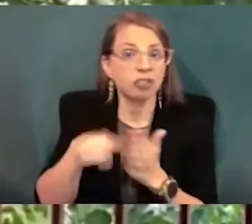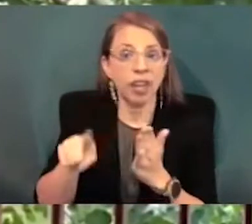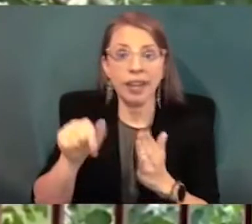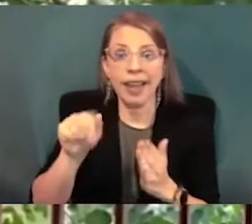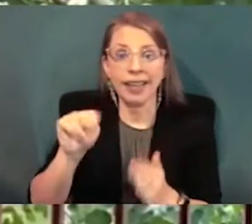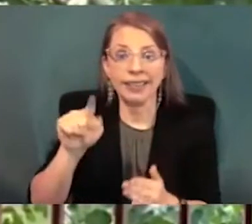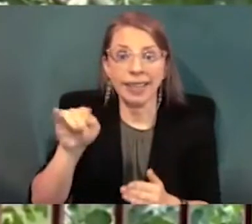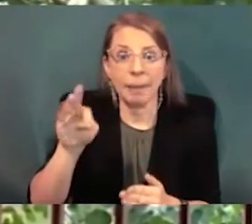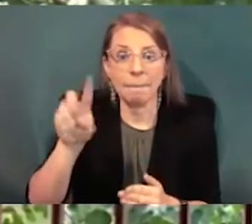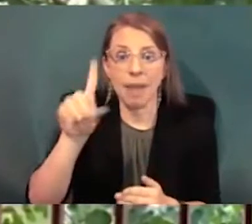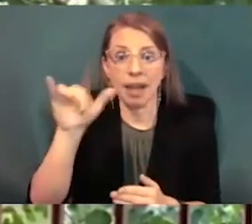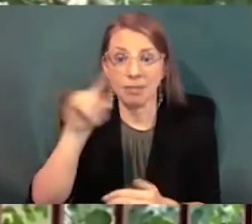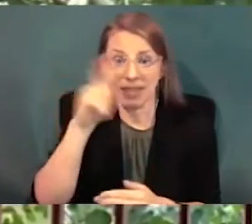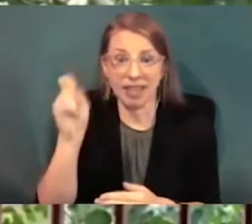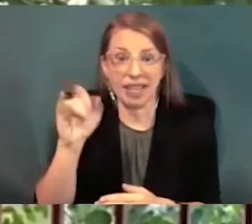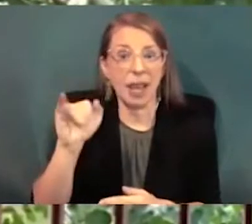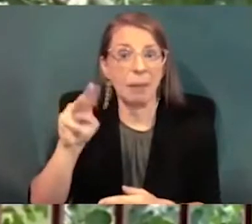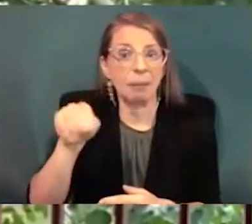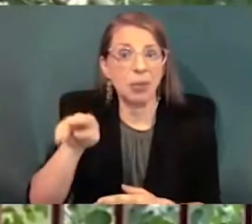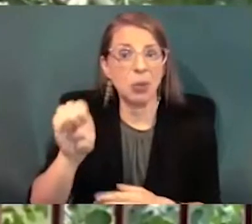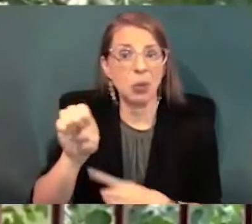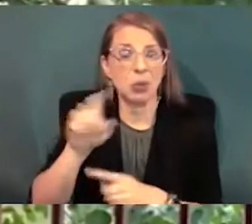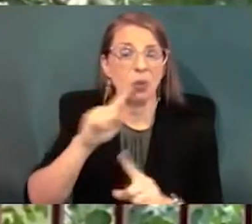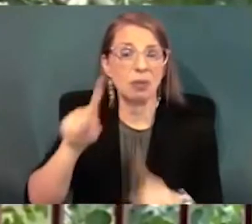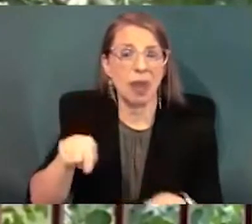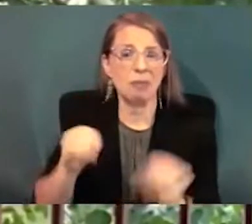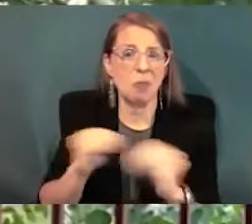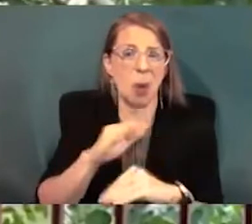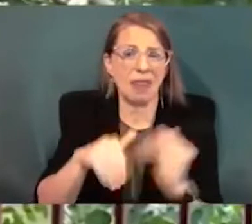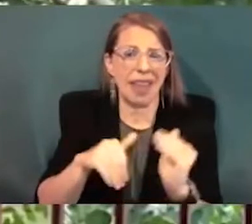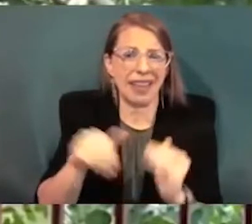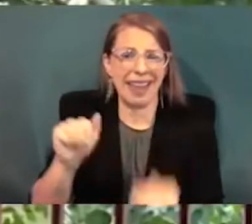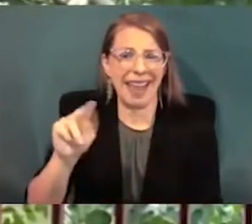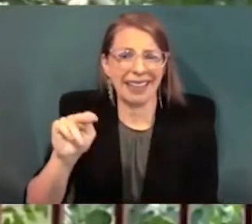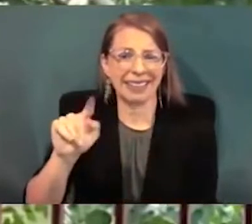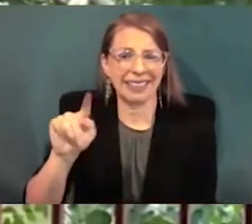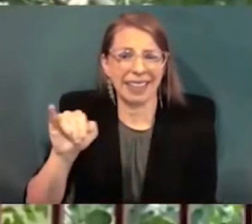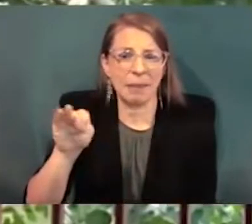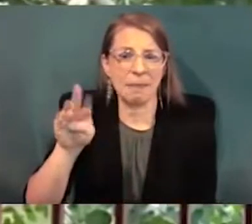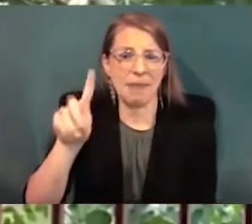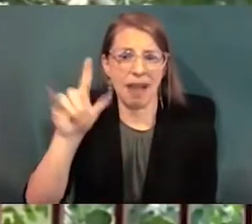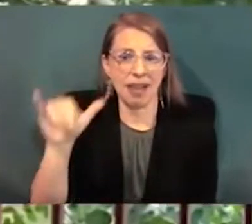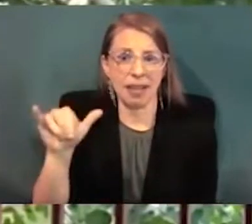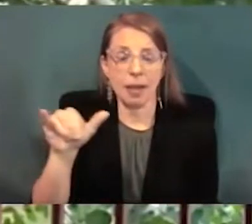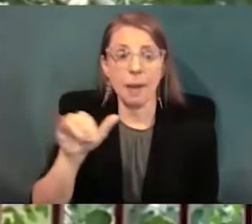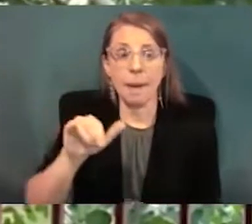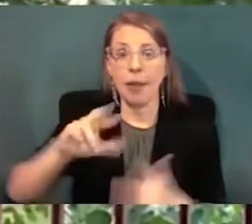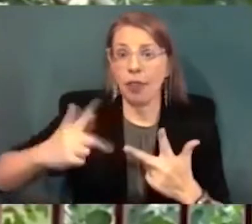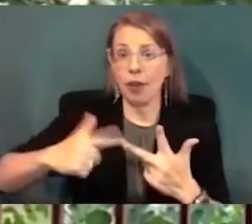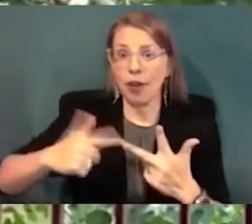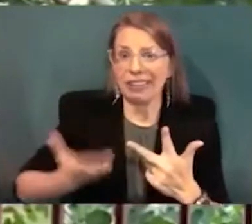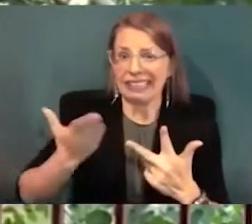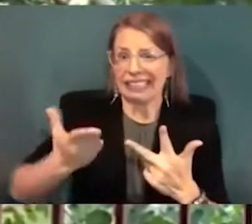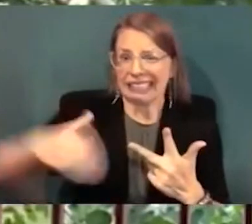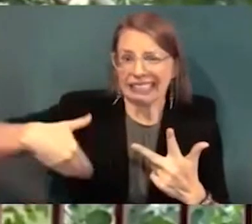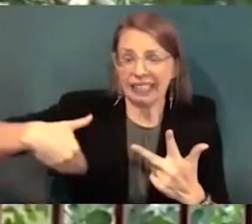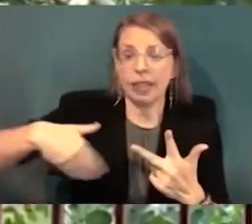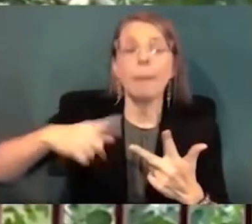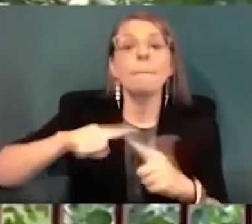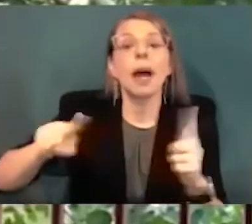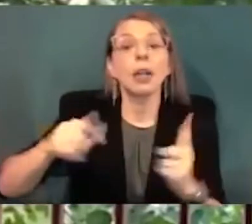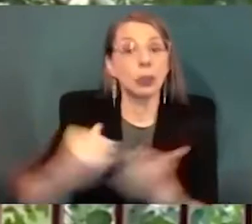immune responses are much more than just an antibody response. But at this point, don't give that third dose. This new